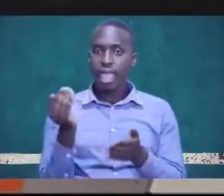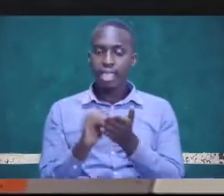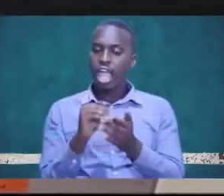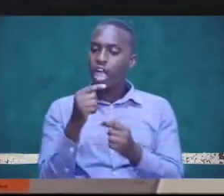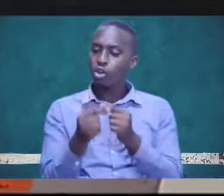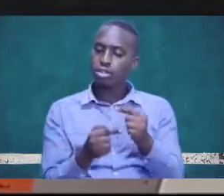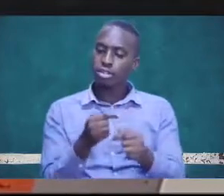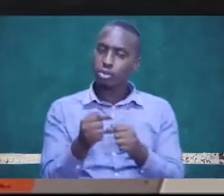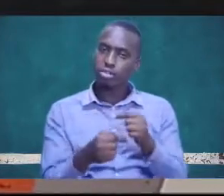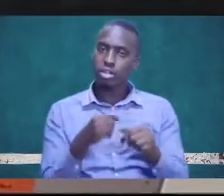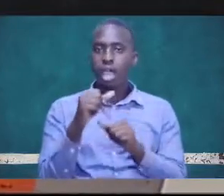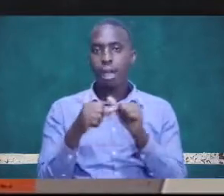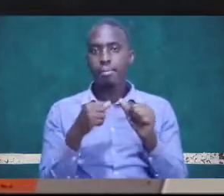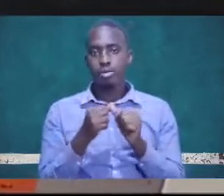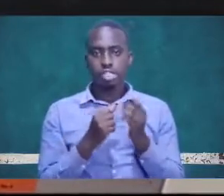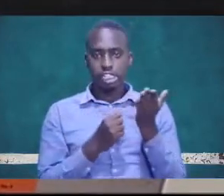continuation of this